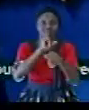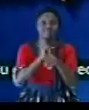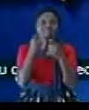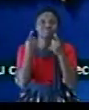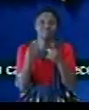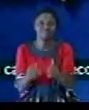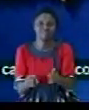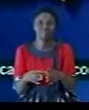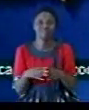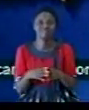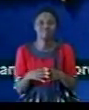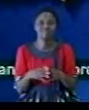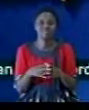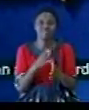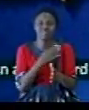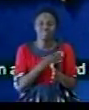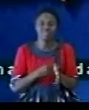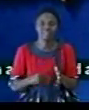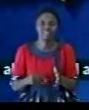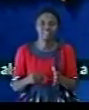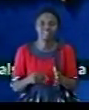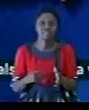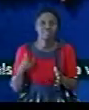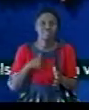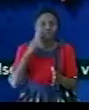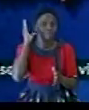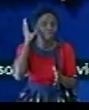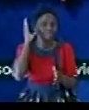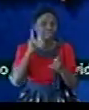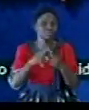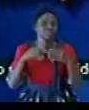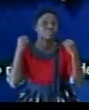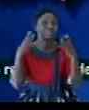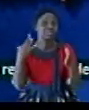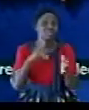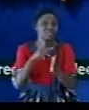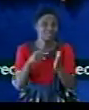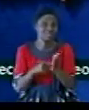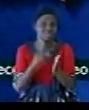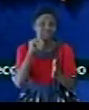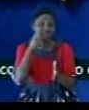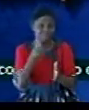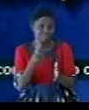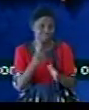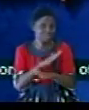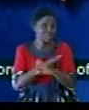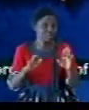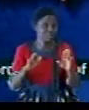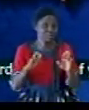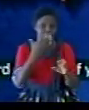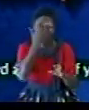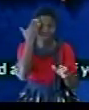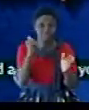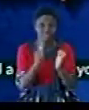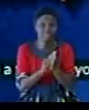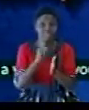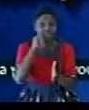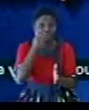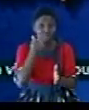to listen to many more of these miracles tomorrow. Let's not forget, tomorrow morning here at